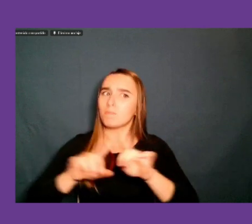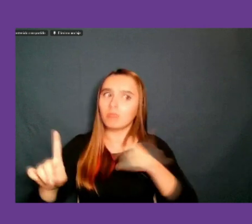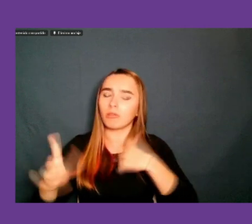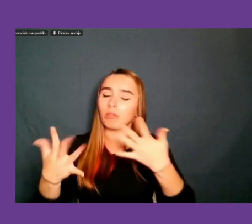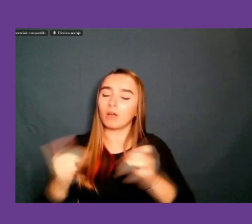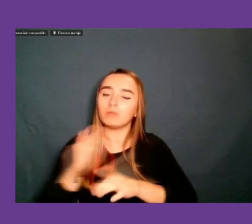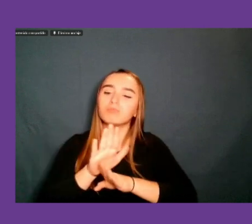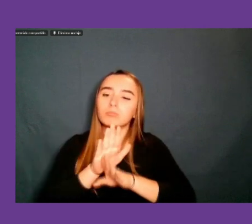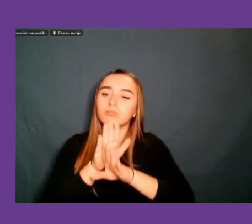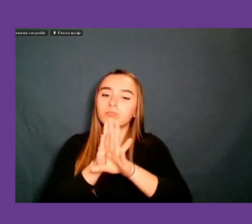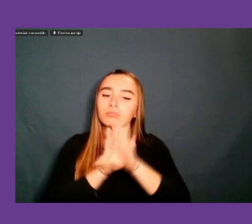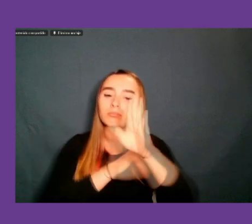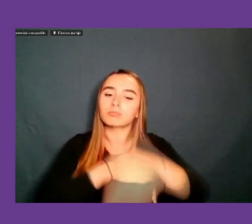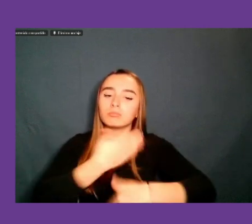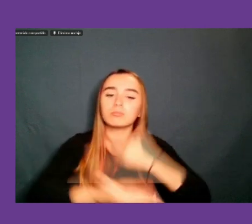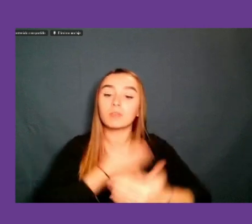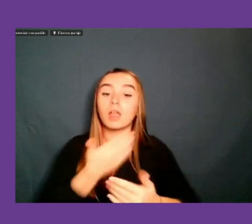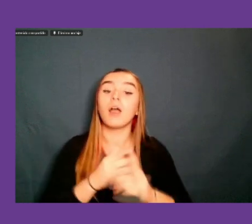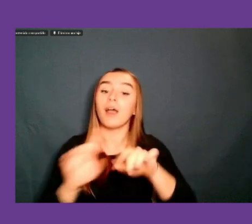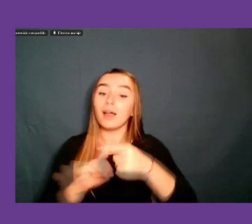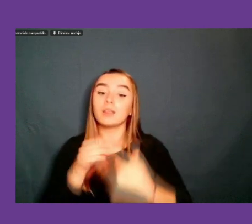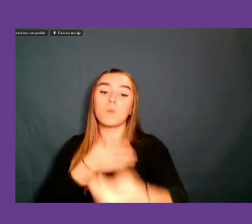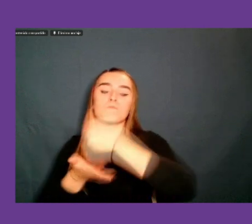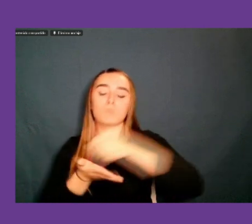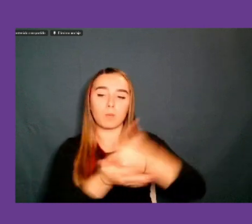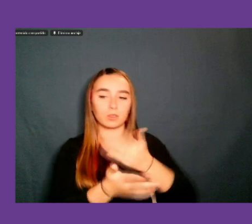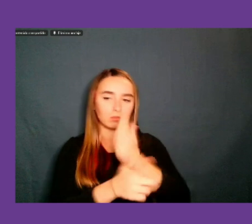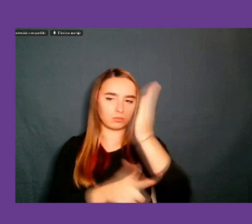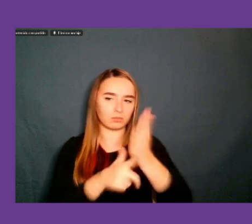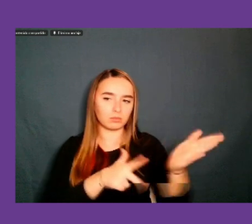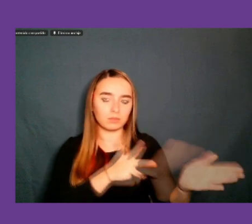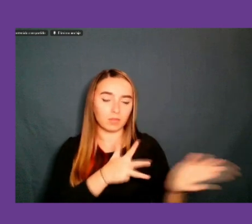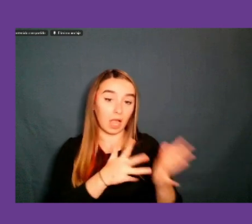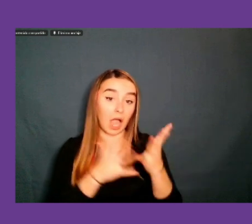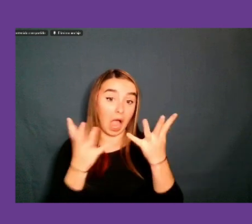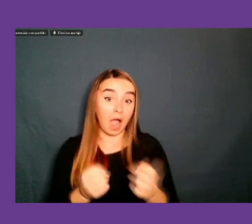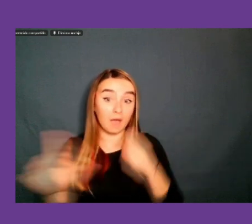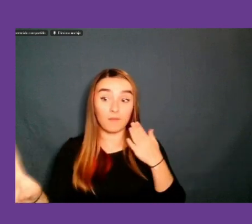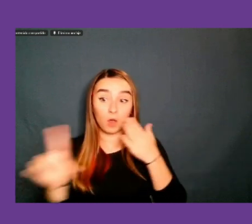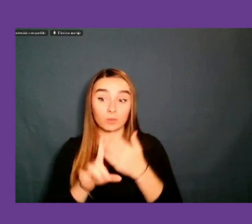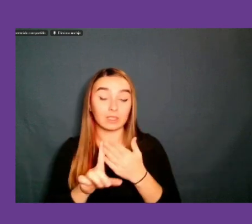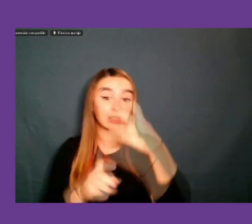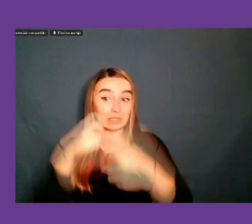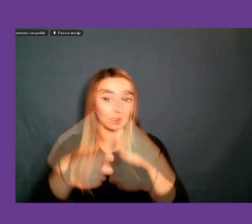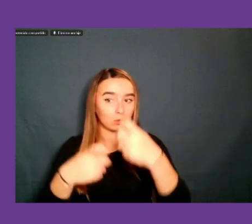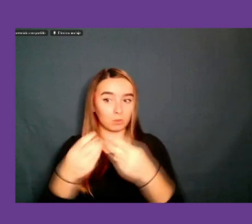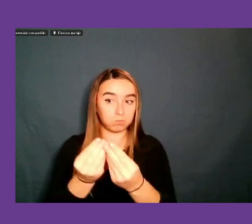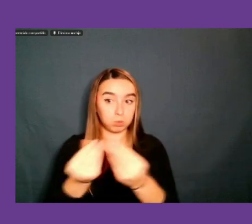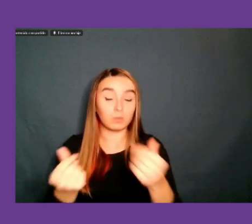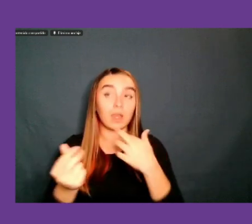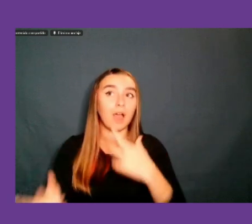there are also a couple of different proposals to solve these issues, and I'm really hoping that the next draft we will see, which I hope